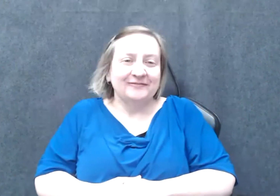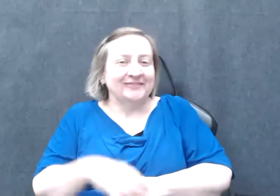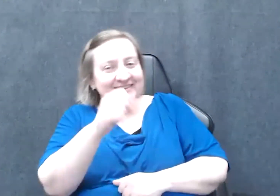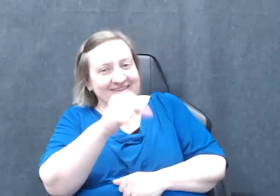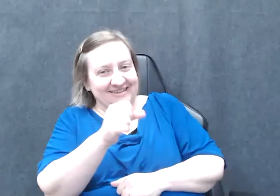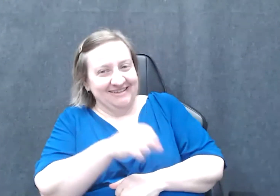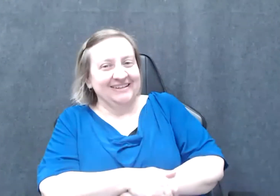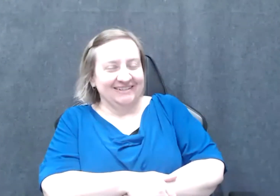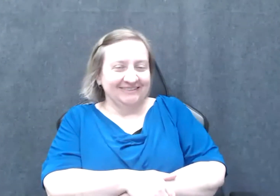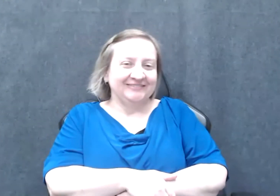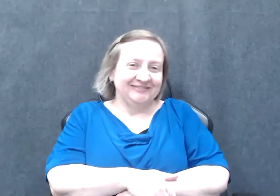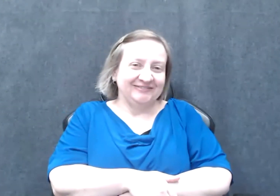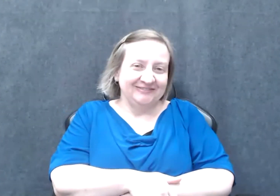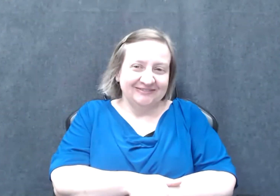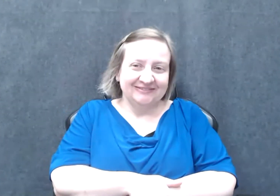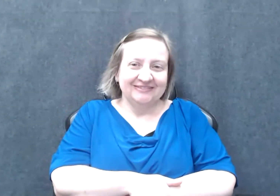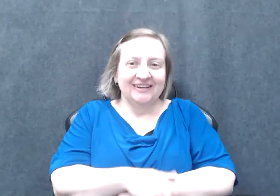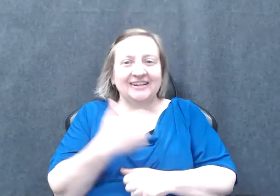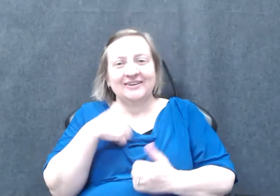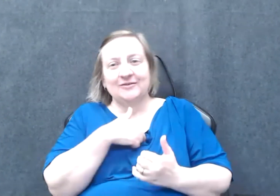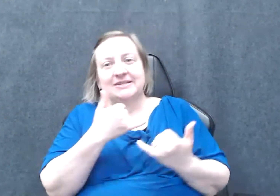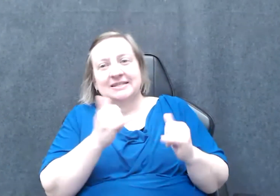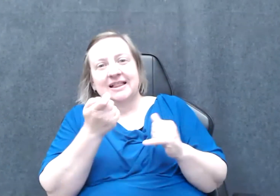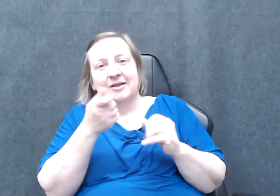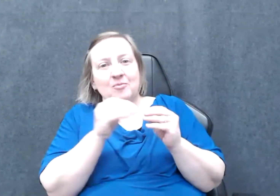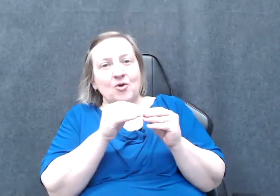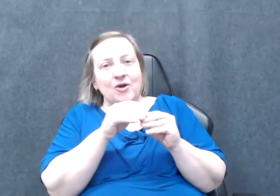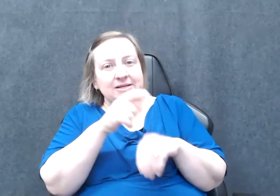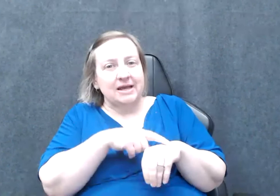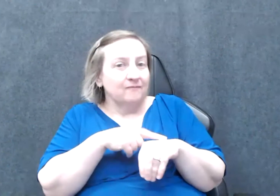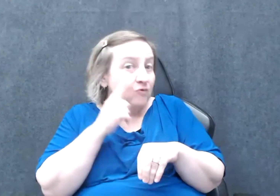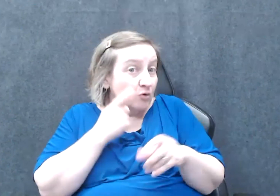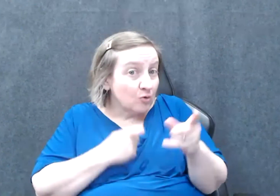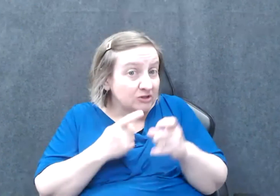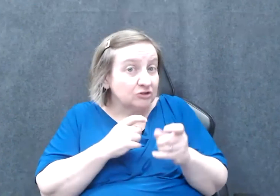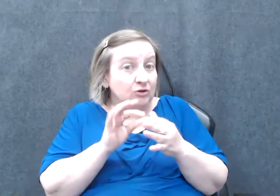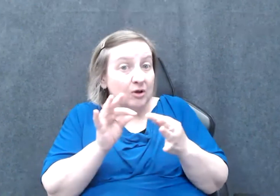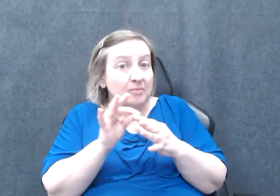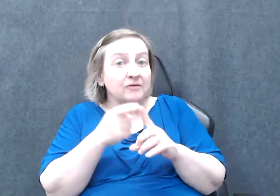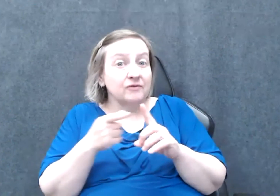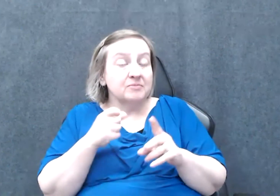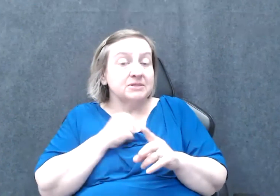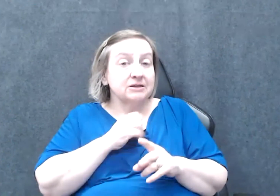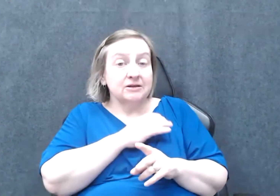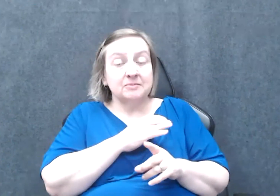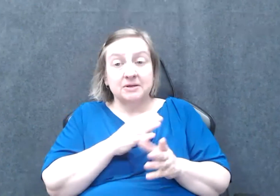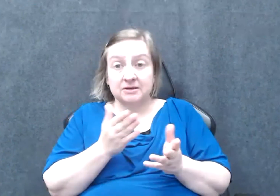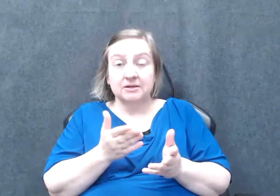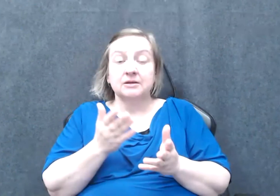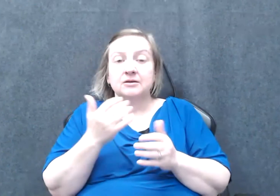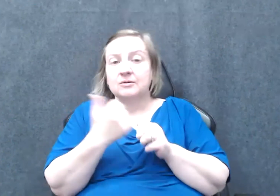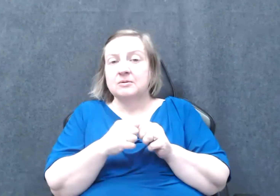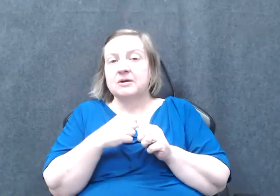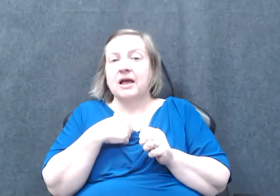Absolutely. We still have a little more time for questions or comments from steering committee members. And as a reminder, these are, I'm